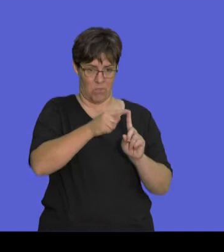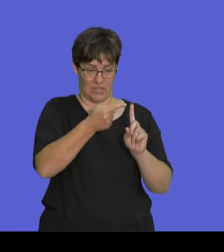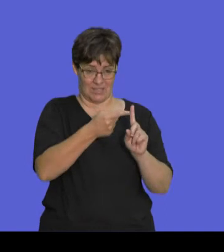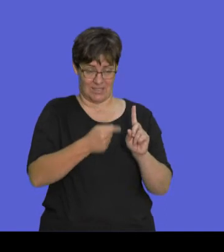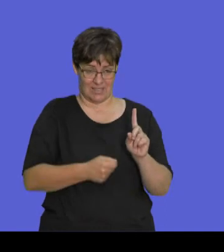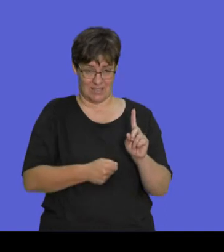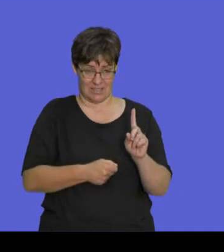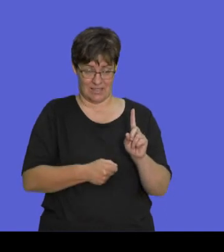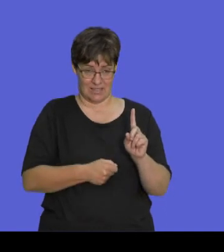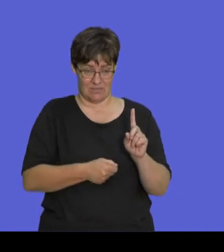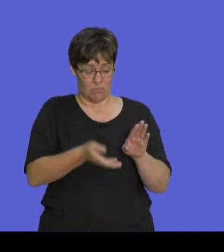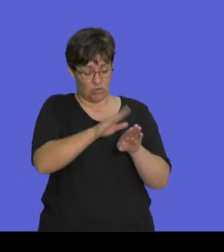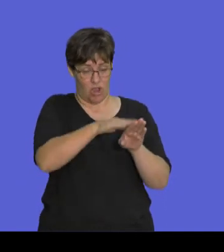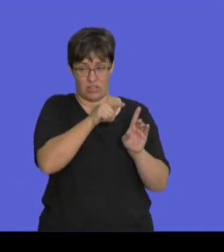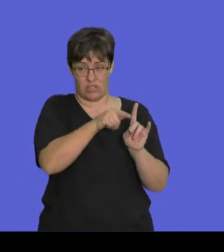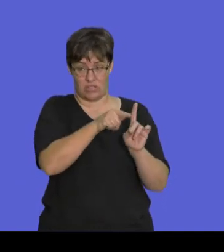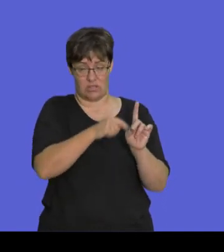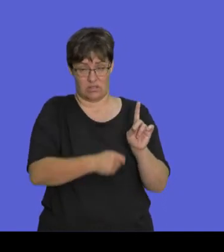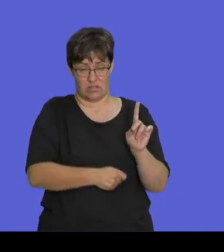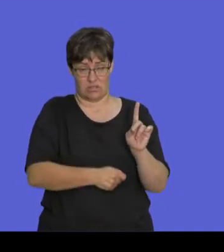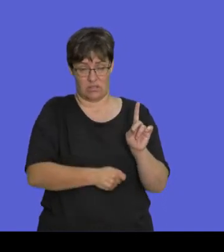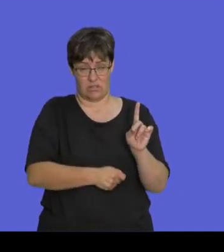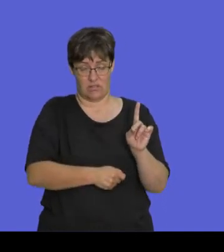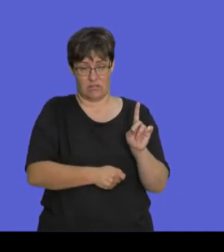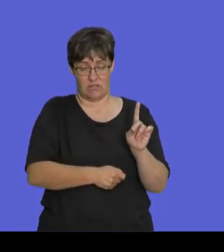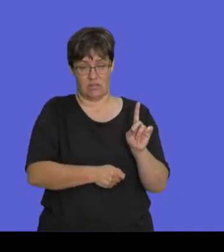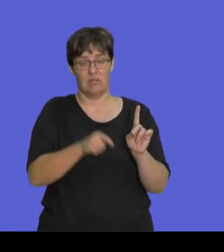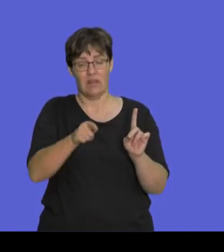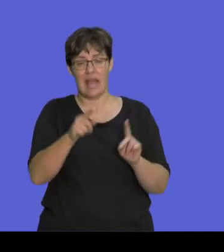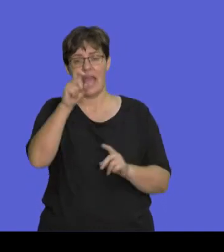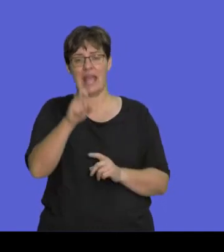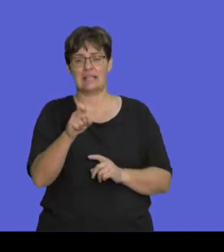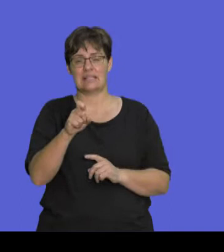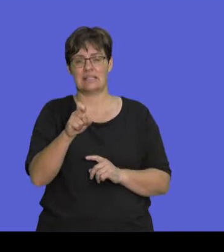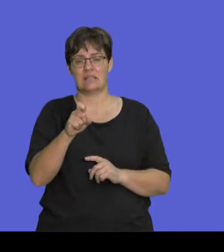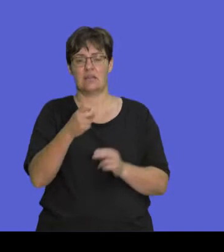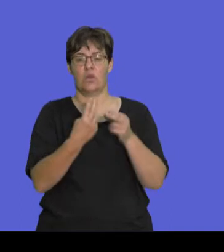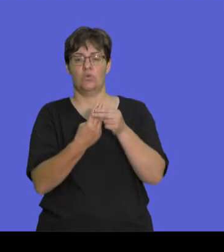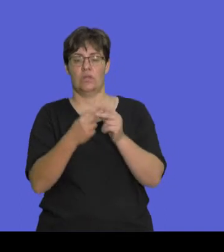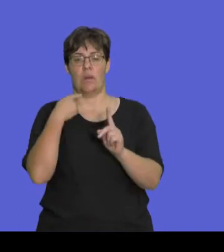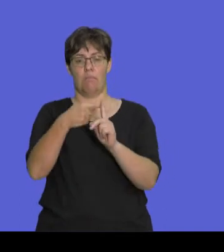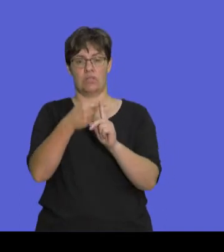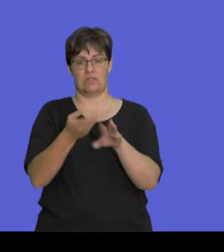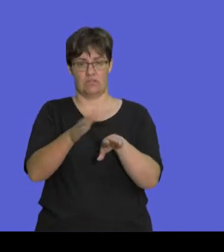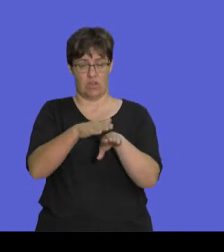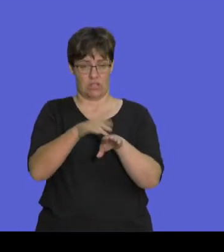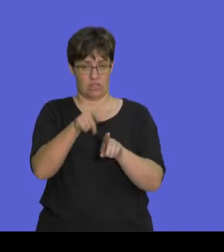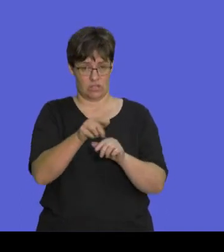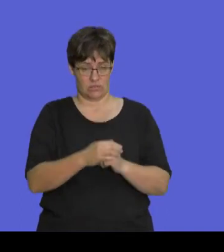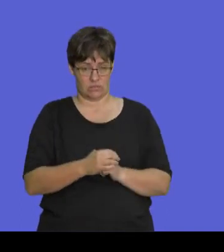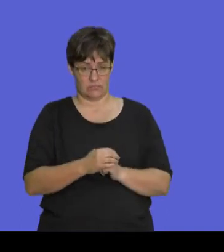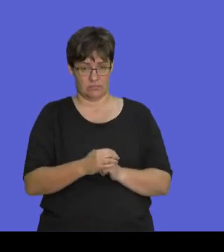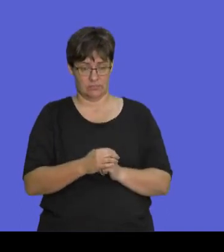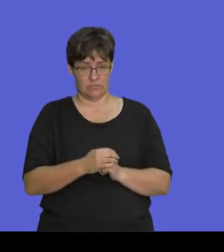the charge. Now, and then at point X, we place a unit positive charge, okay, Q plus, right?